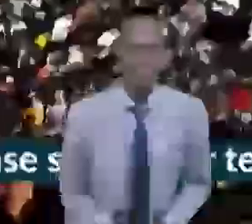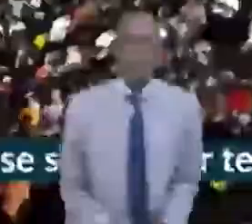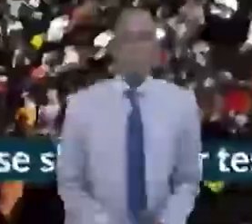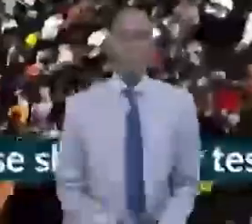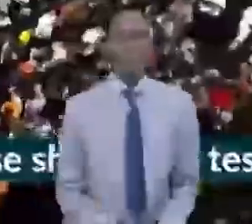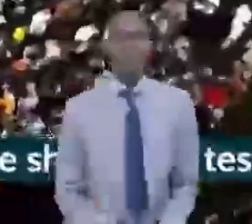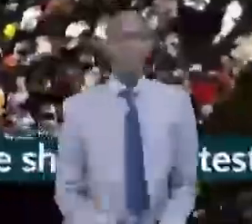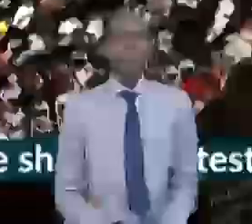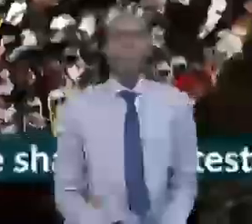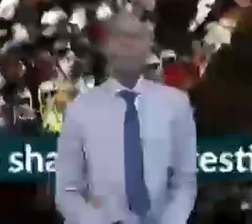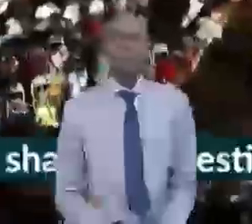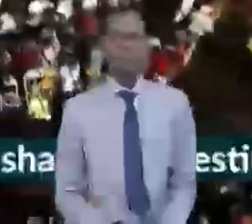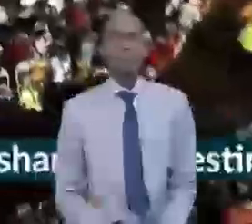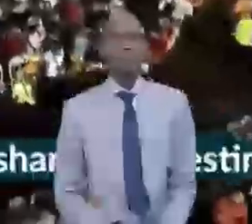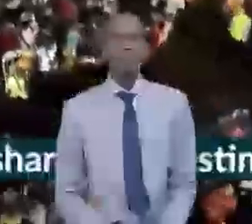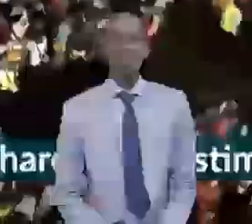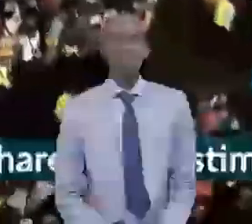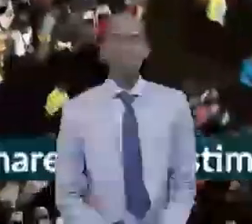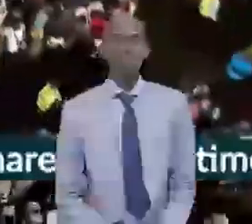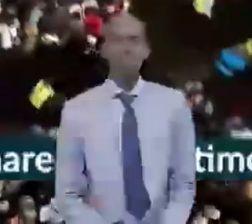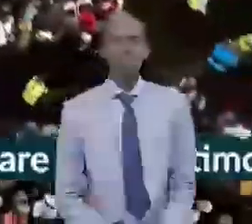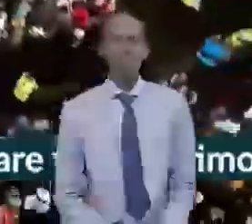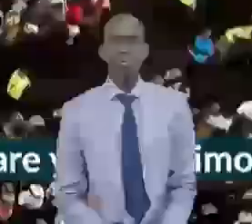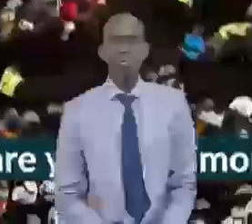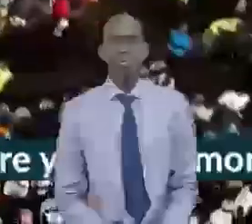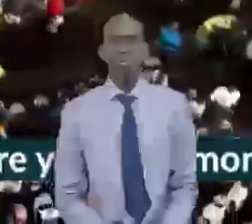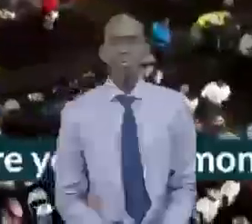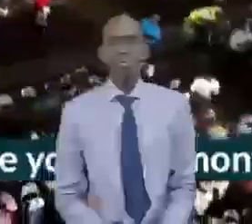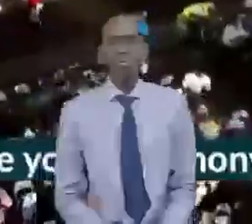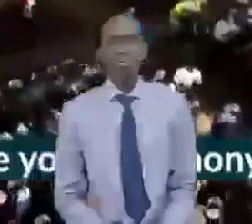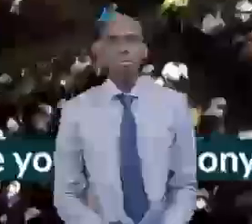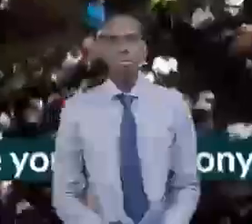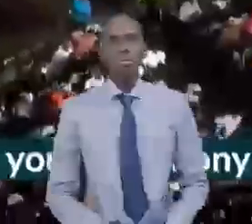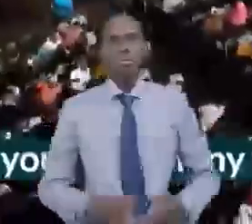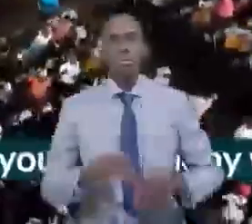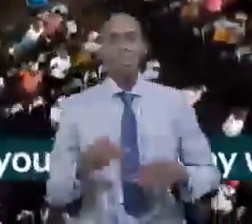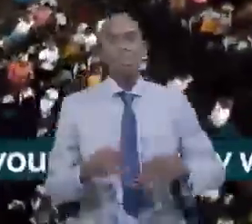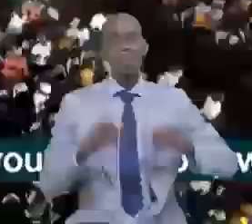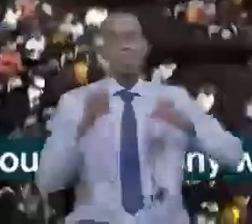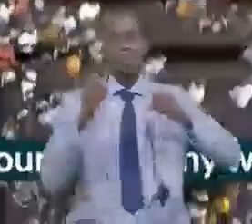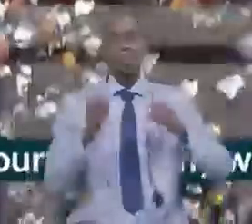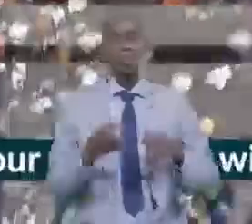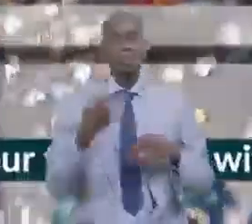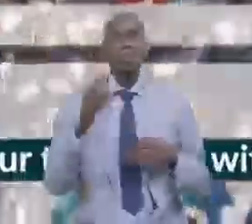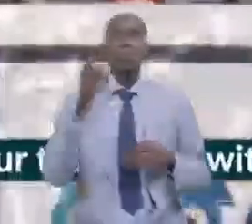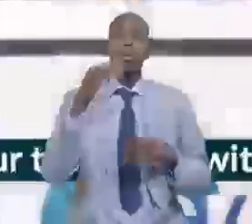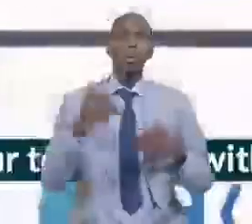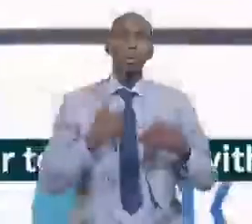streams are flowing. The power of God has been released.